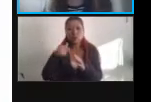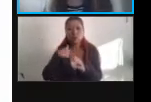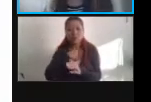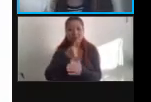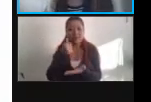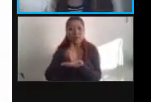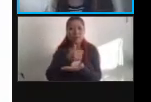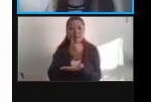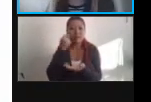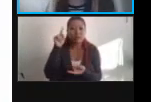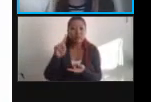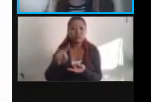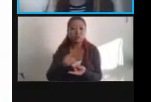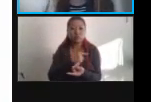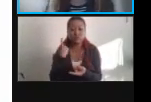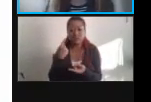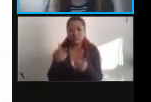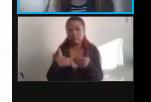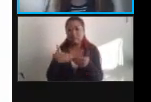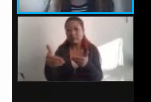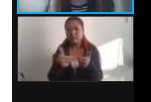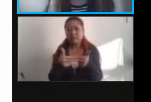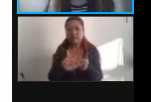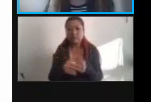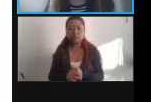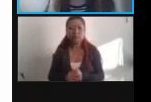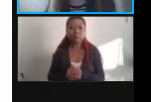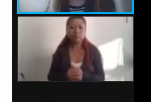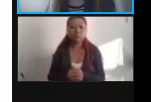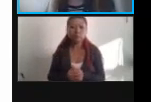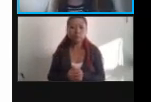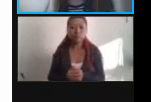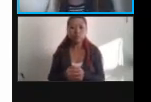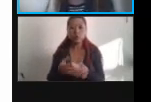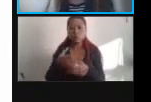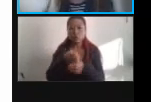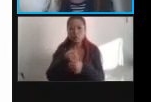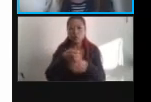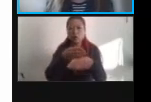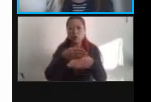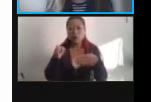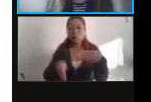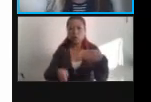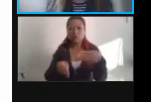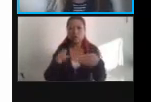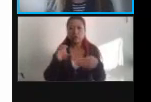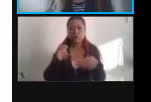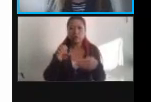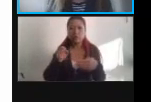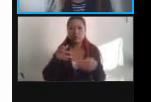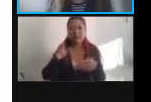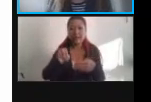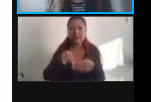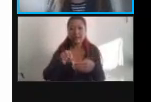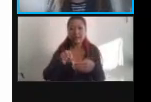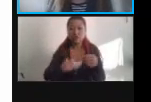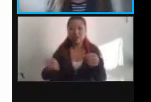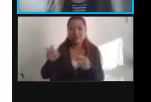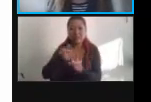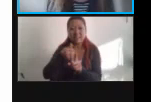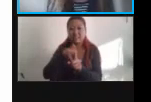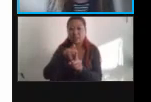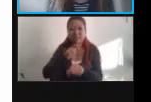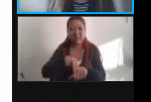in conclusion, Ricky, my next slide. Space travel is an inherently risky endeavor, and the nature of human risk